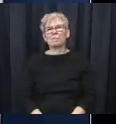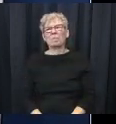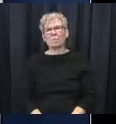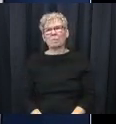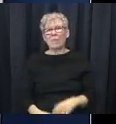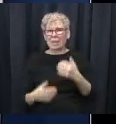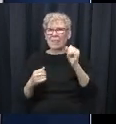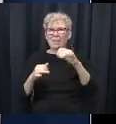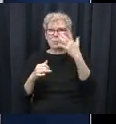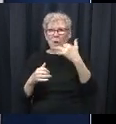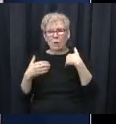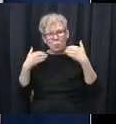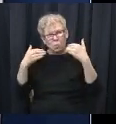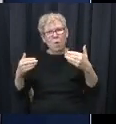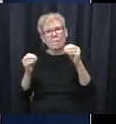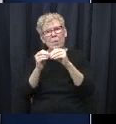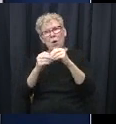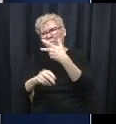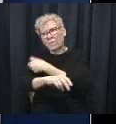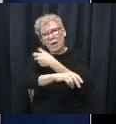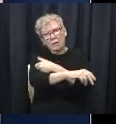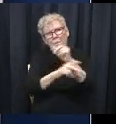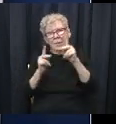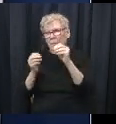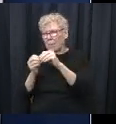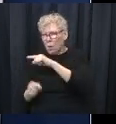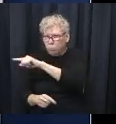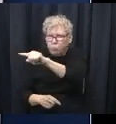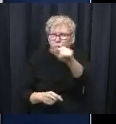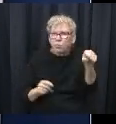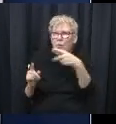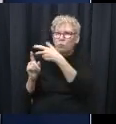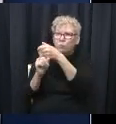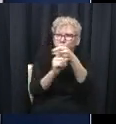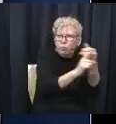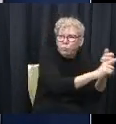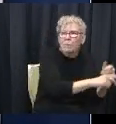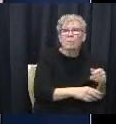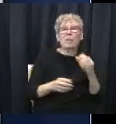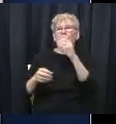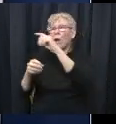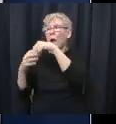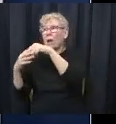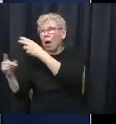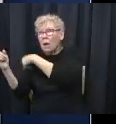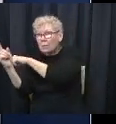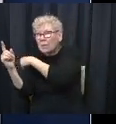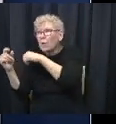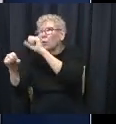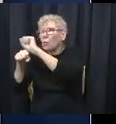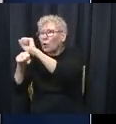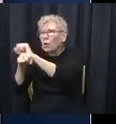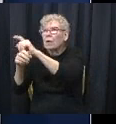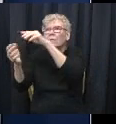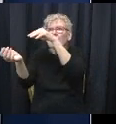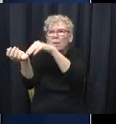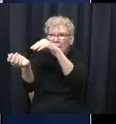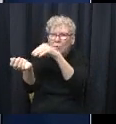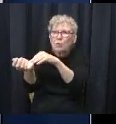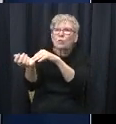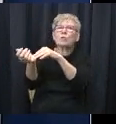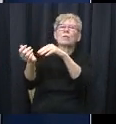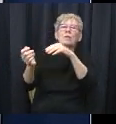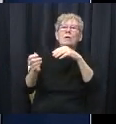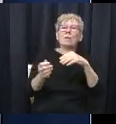and people over 70, soon over people over 65, that will also decrease pressure on hospitalizations. People over age 70